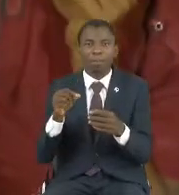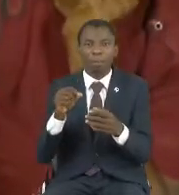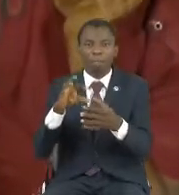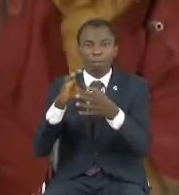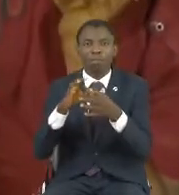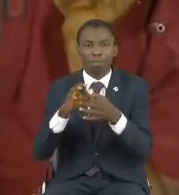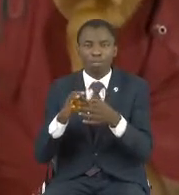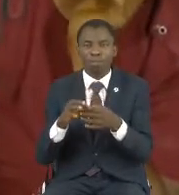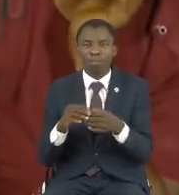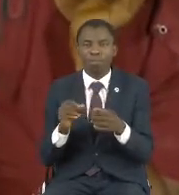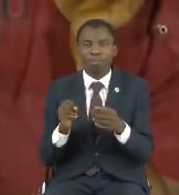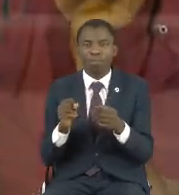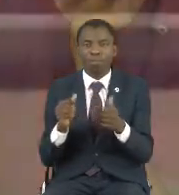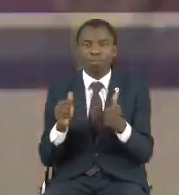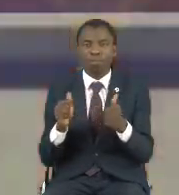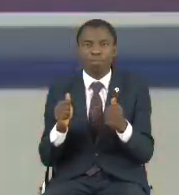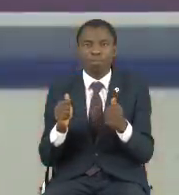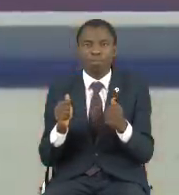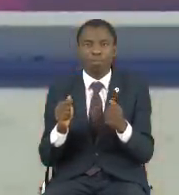Now,